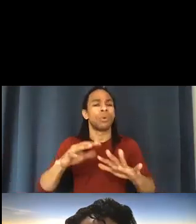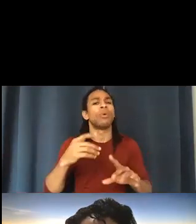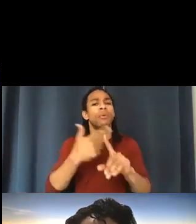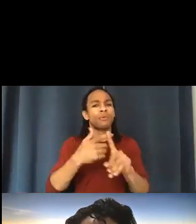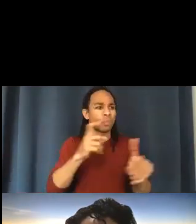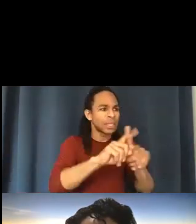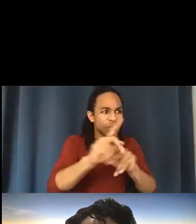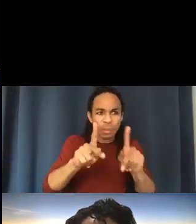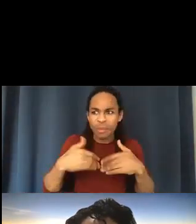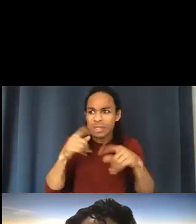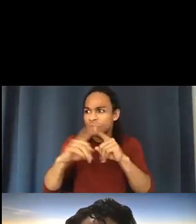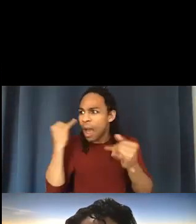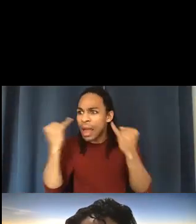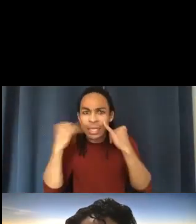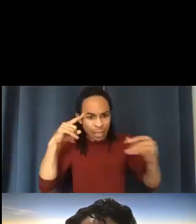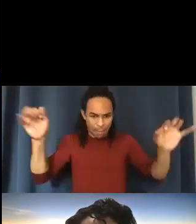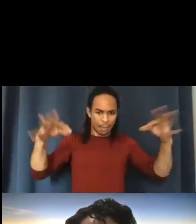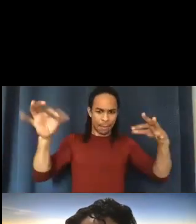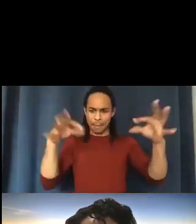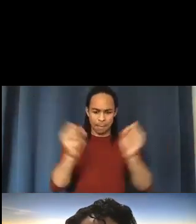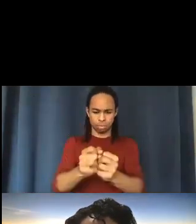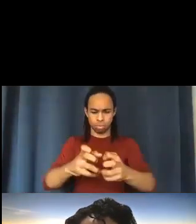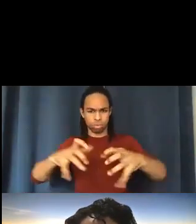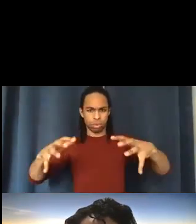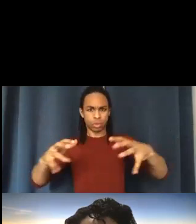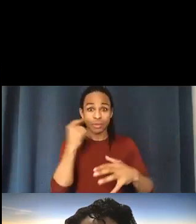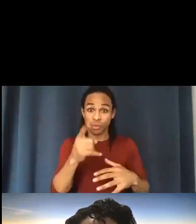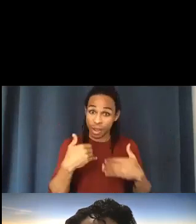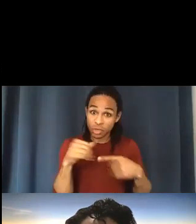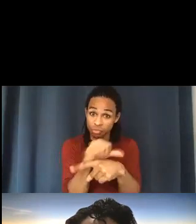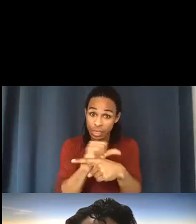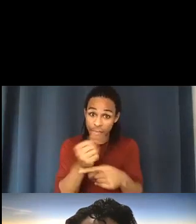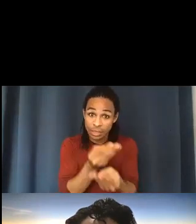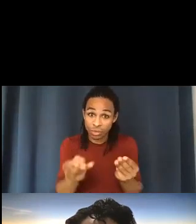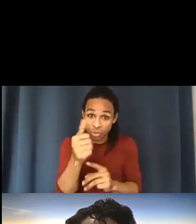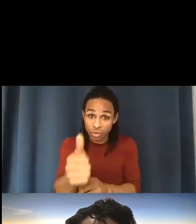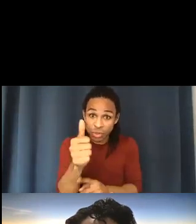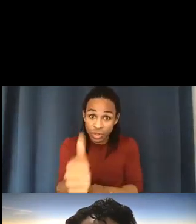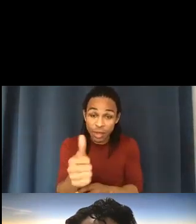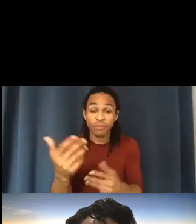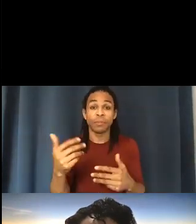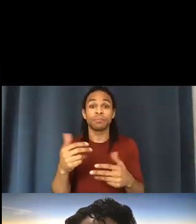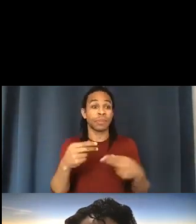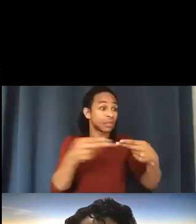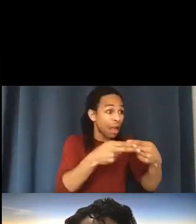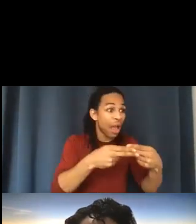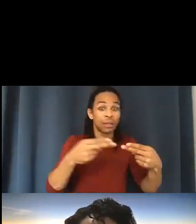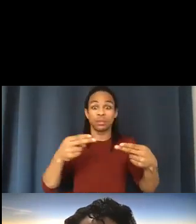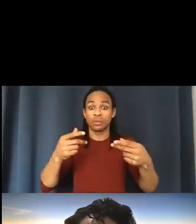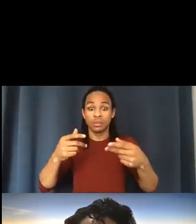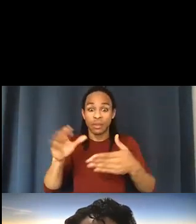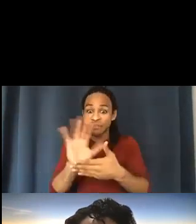outlooks. So if you have training materials, whether slide decks or videos, you could send them to us